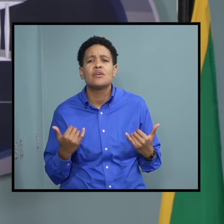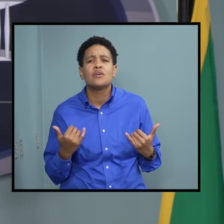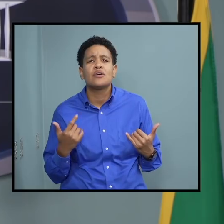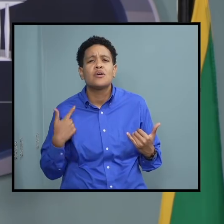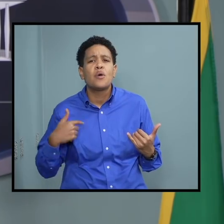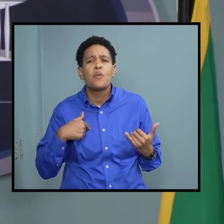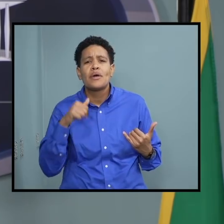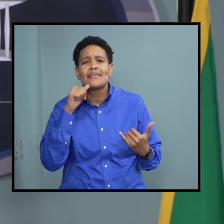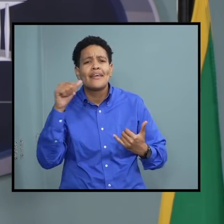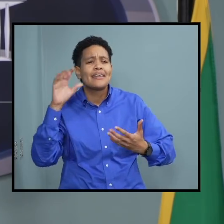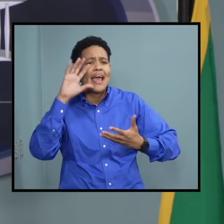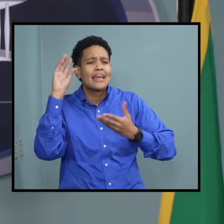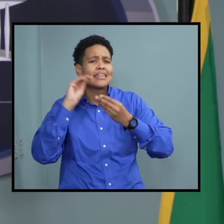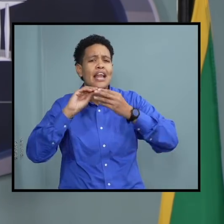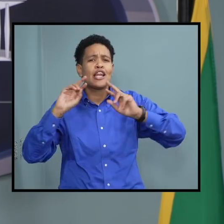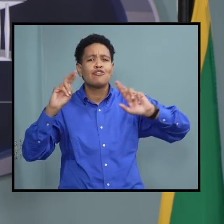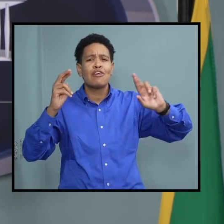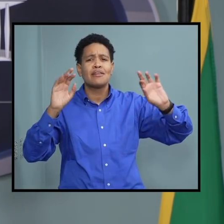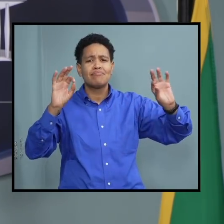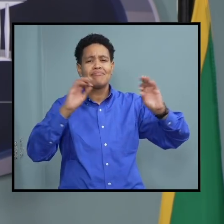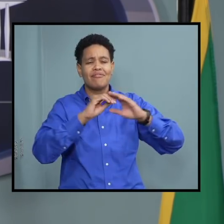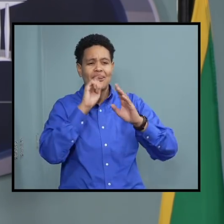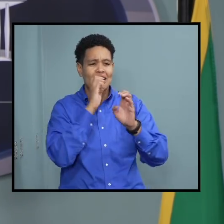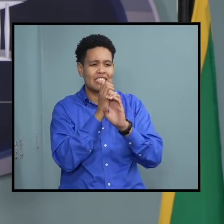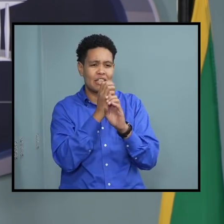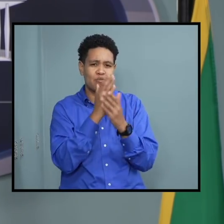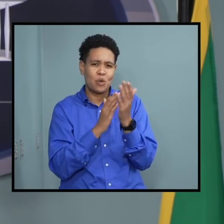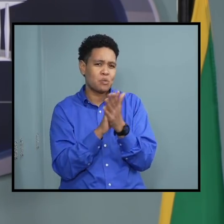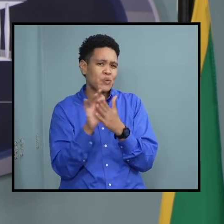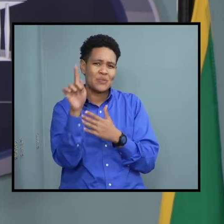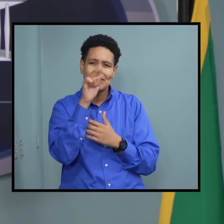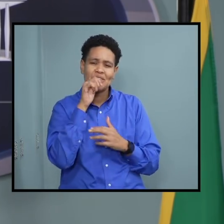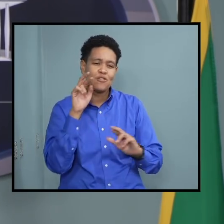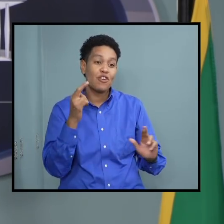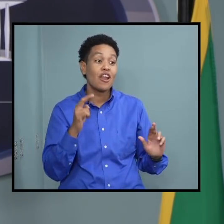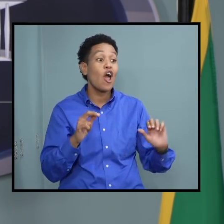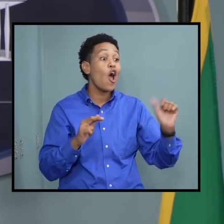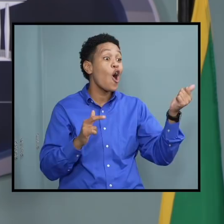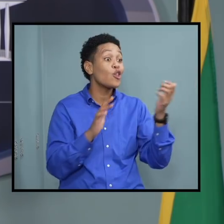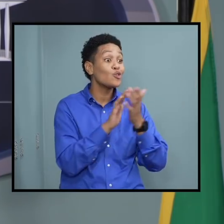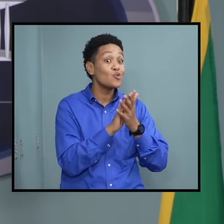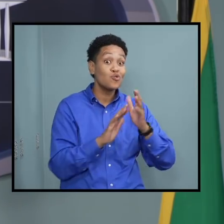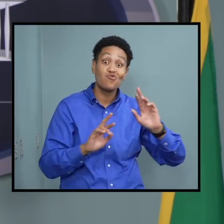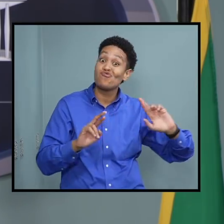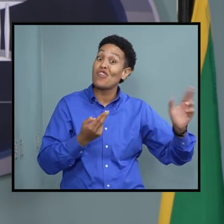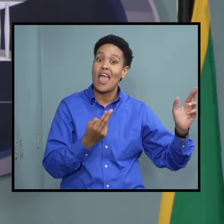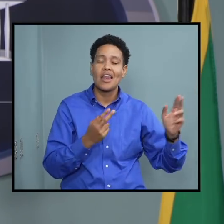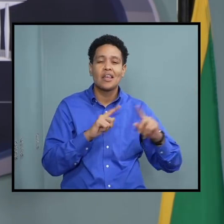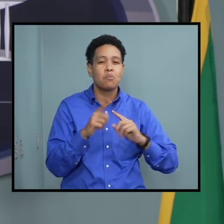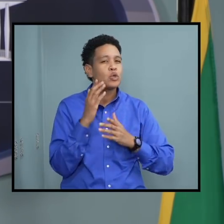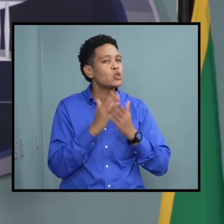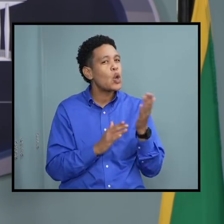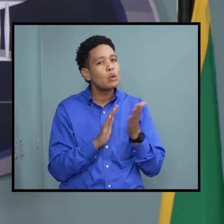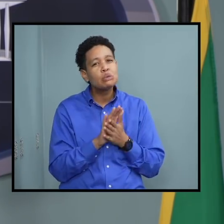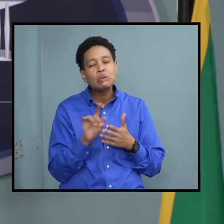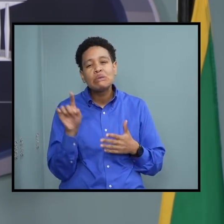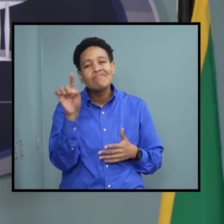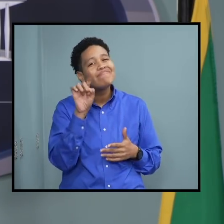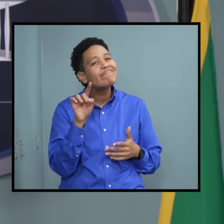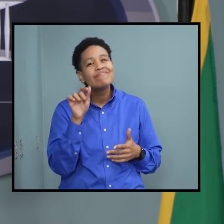entirely ready for the exams in certain schools. In other schools, very ready. But in some